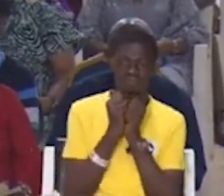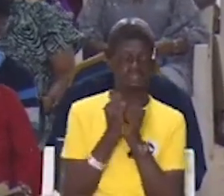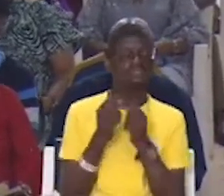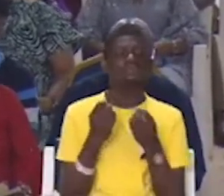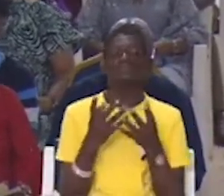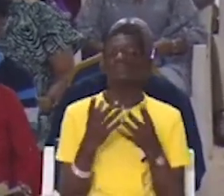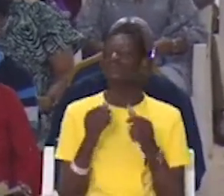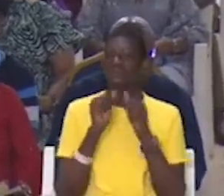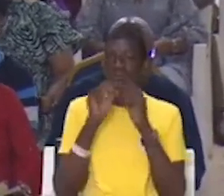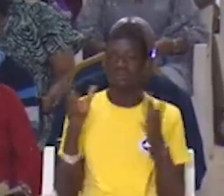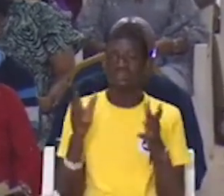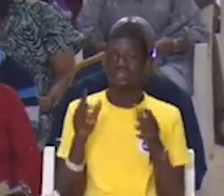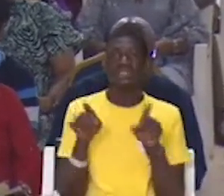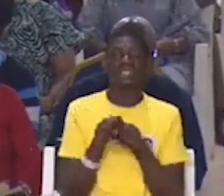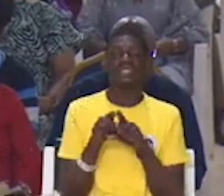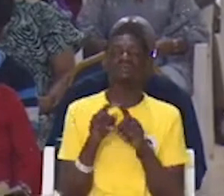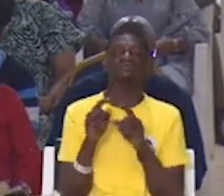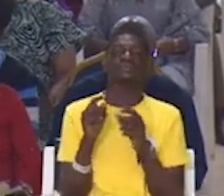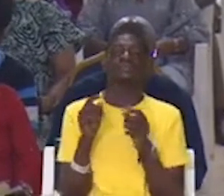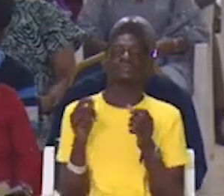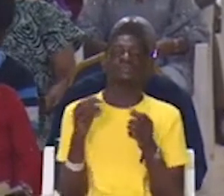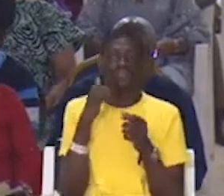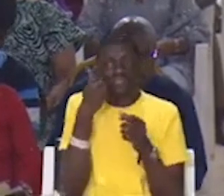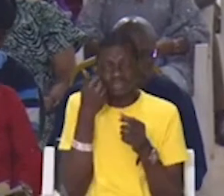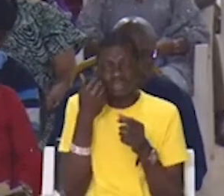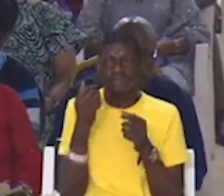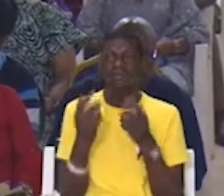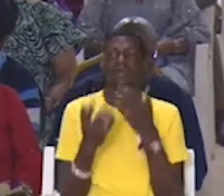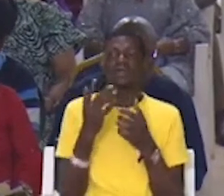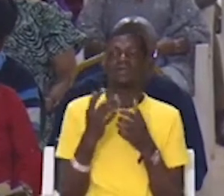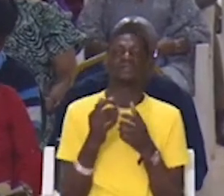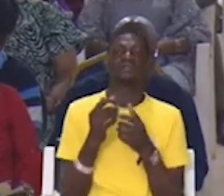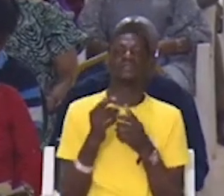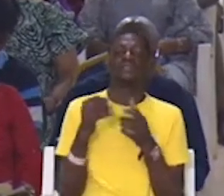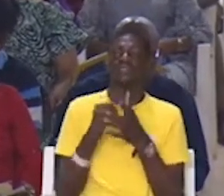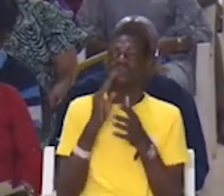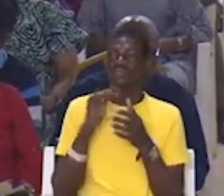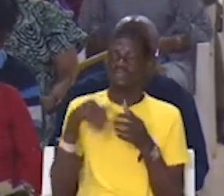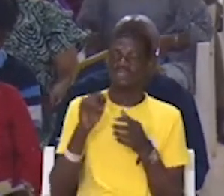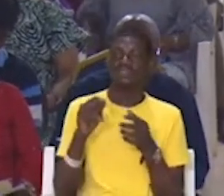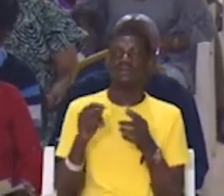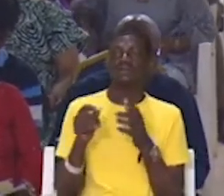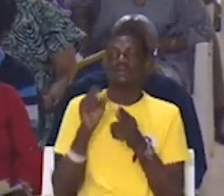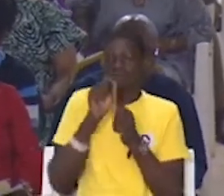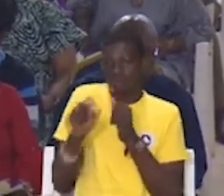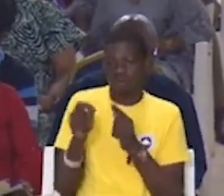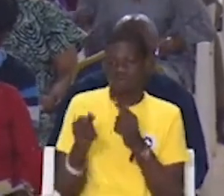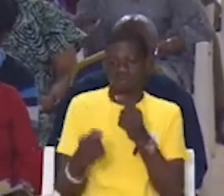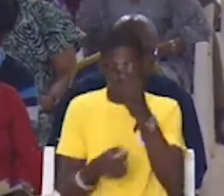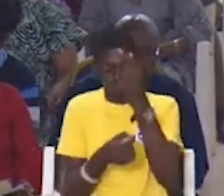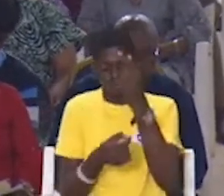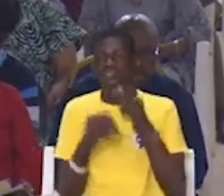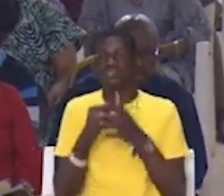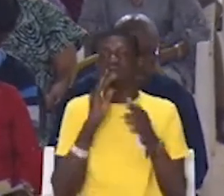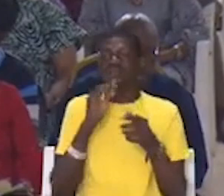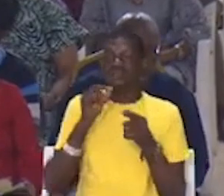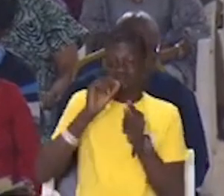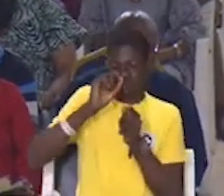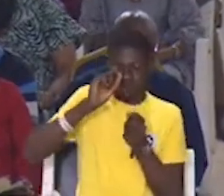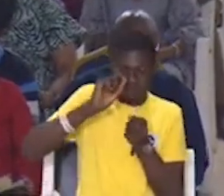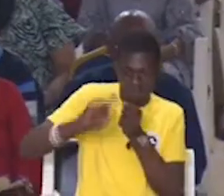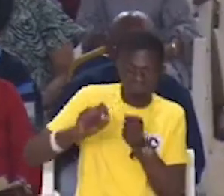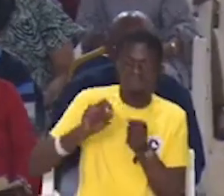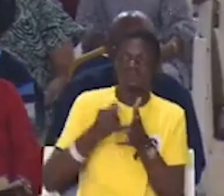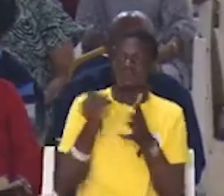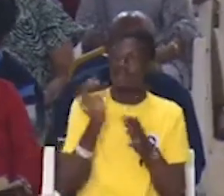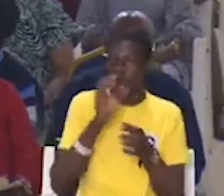There's nothing like timid fire. Try a matchstick, it will still burn you. So when we talk about